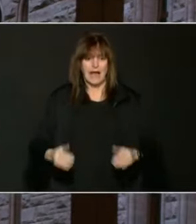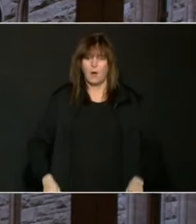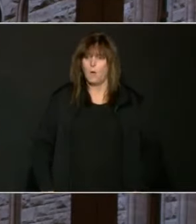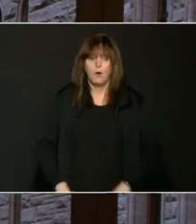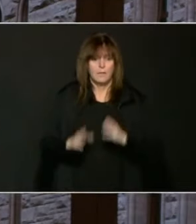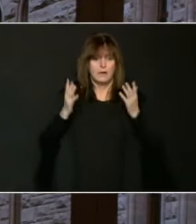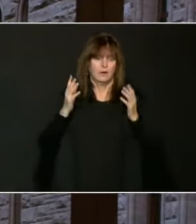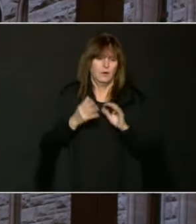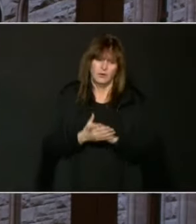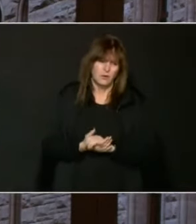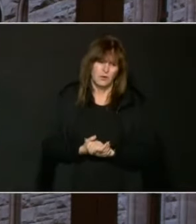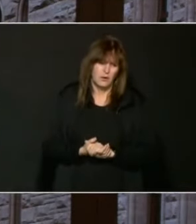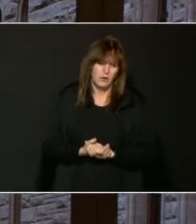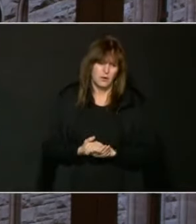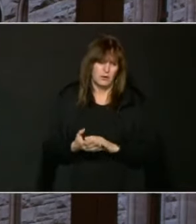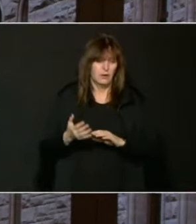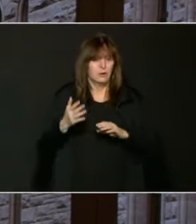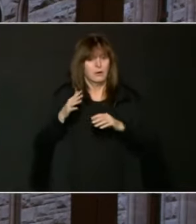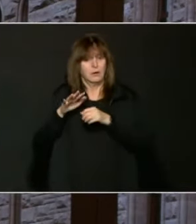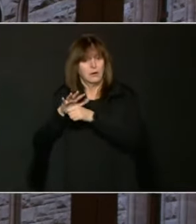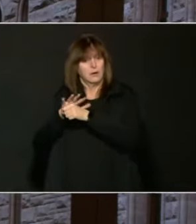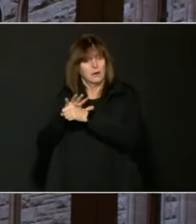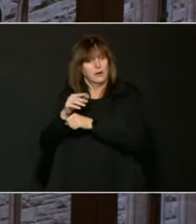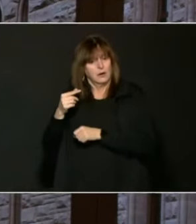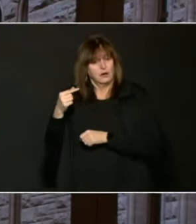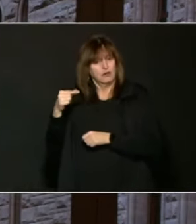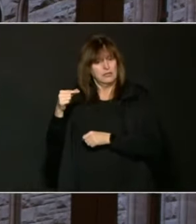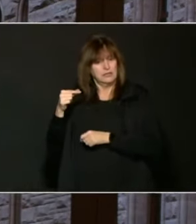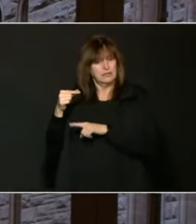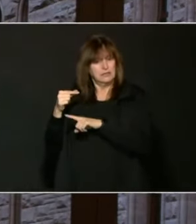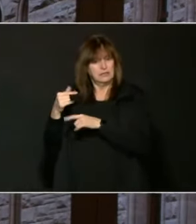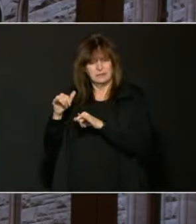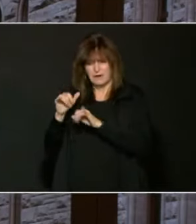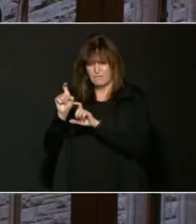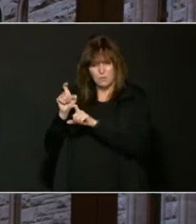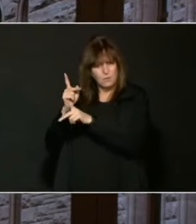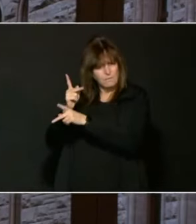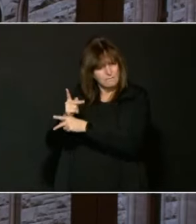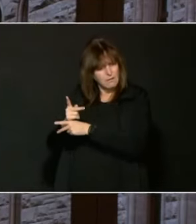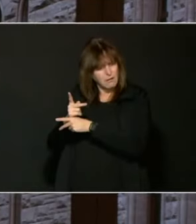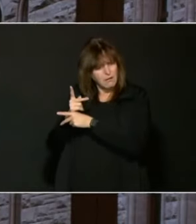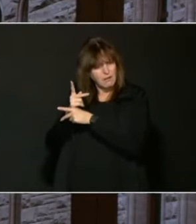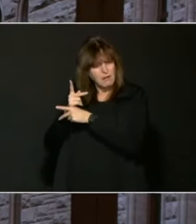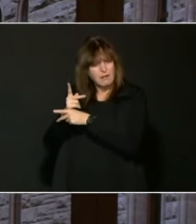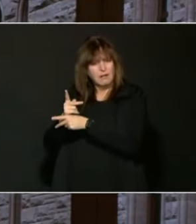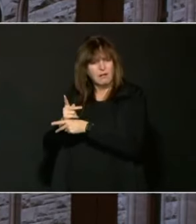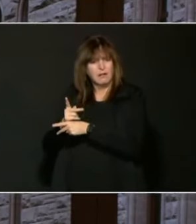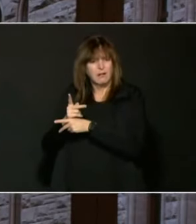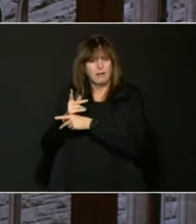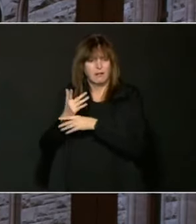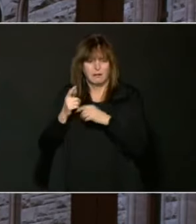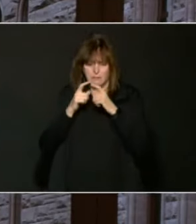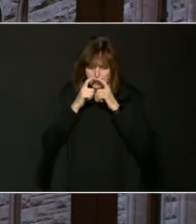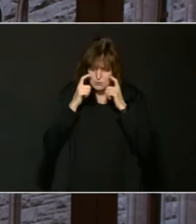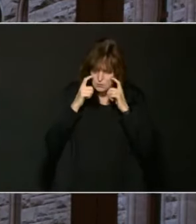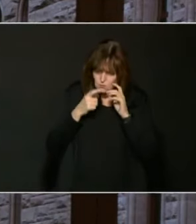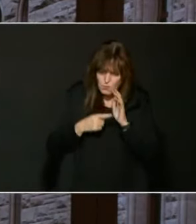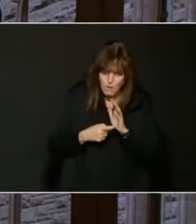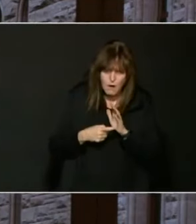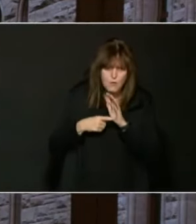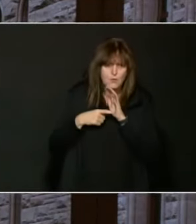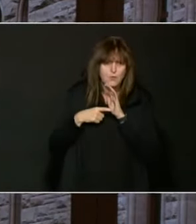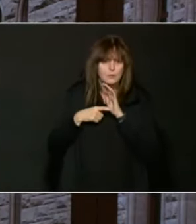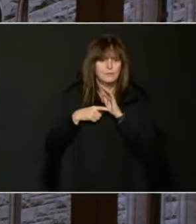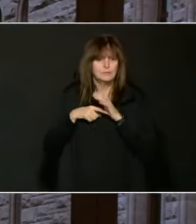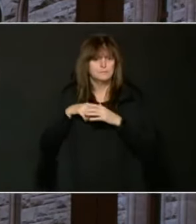have our public health measures in place. The critical personal ones are not changing. The masking, the requirement to stay in your